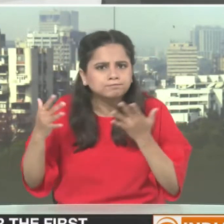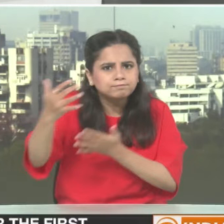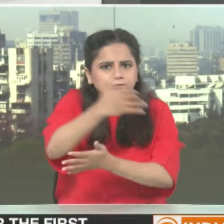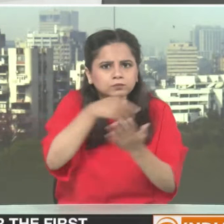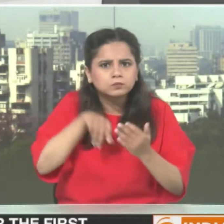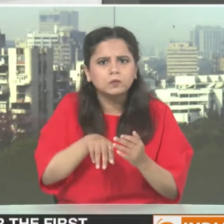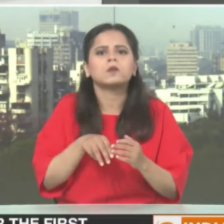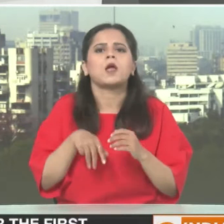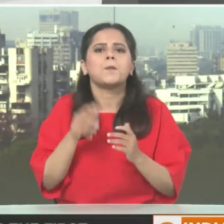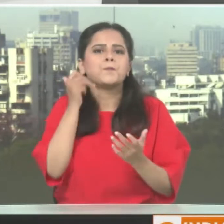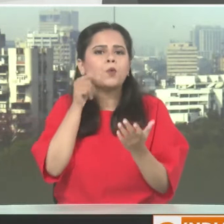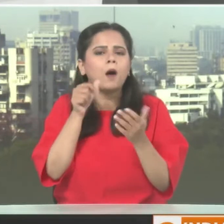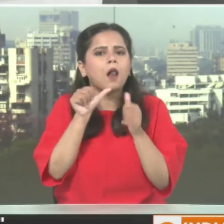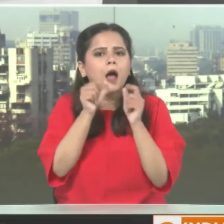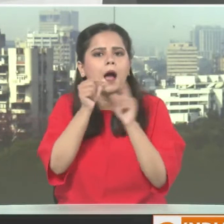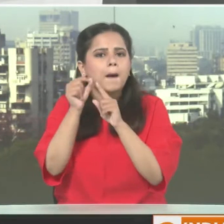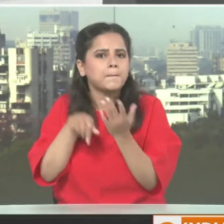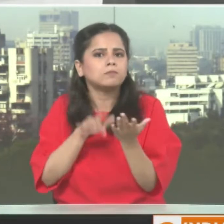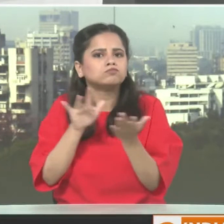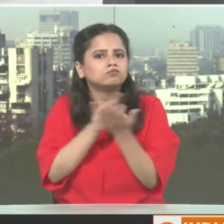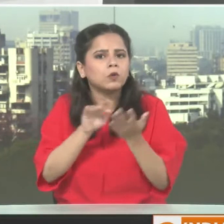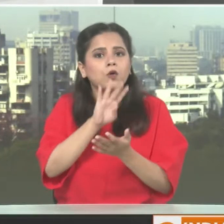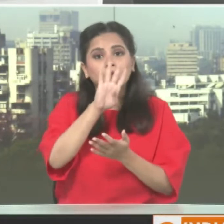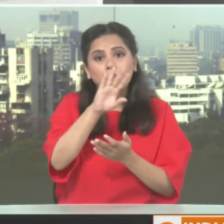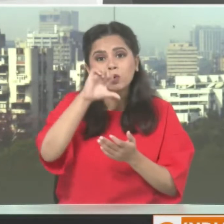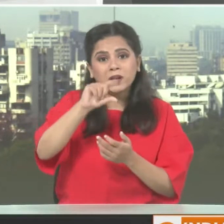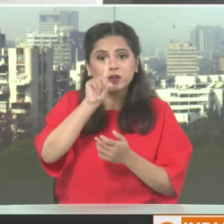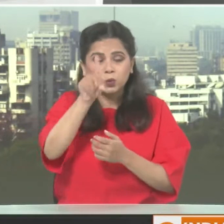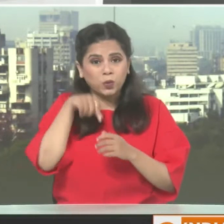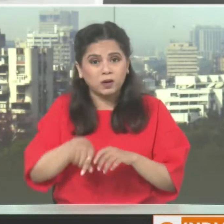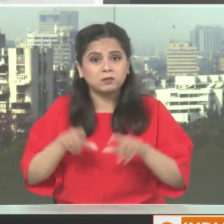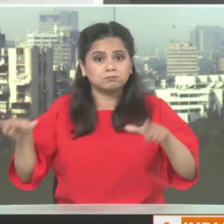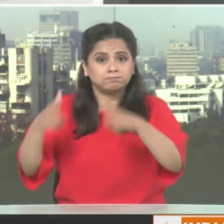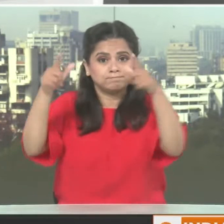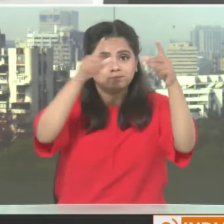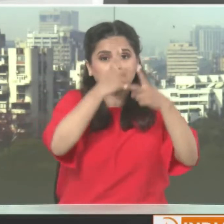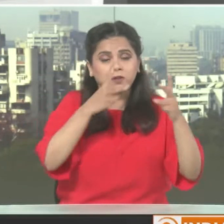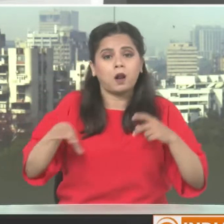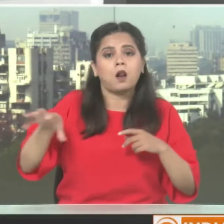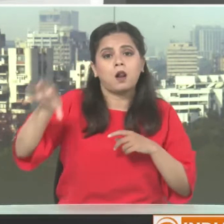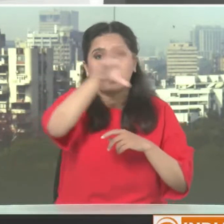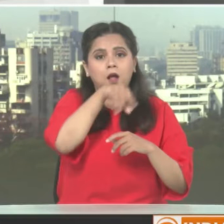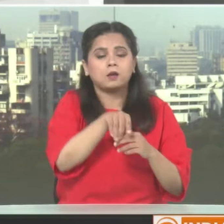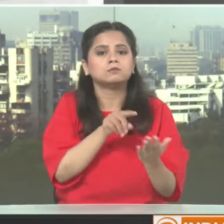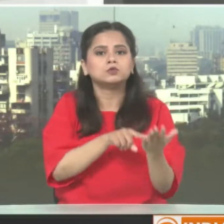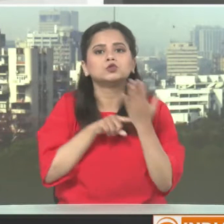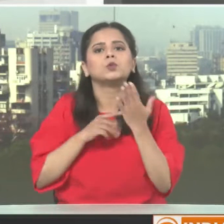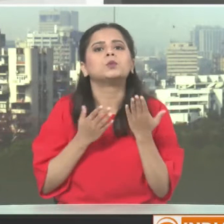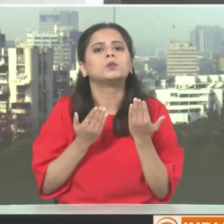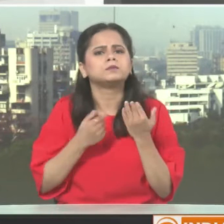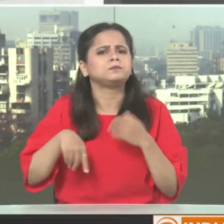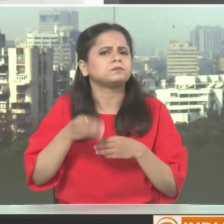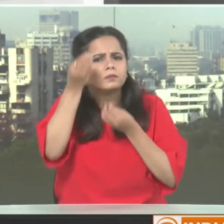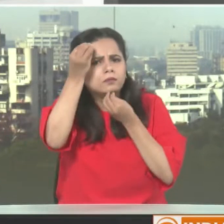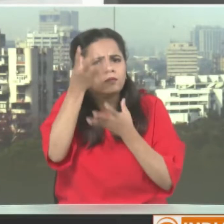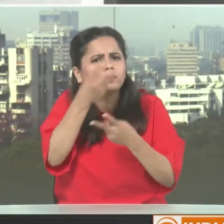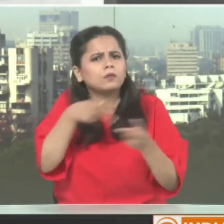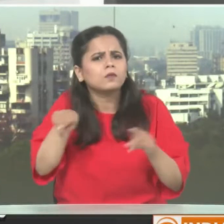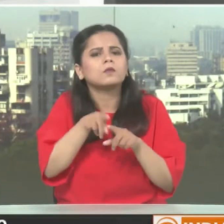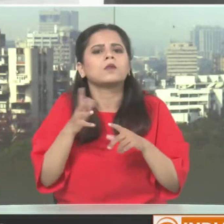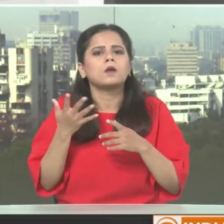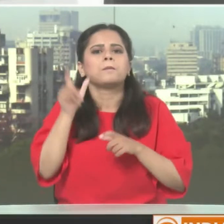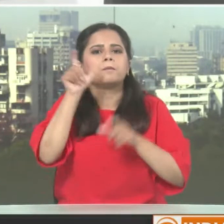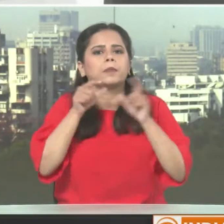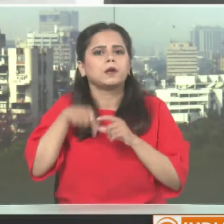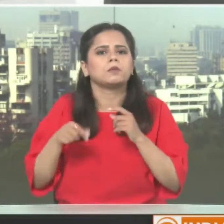M-Stripes mobile application across 491 forest divisions. The information generated by this